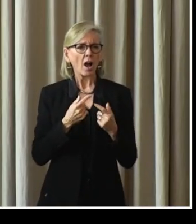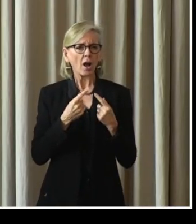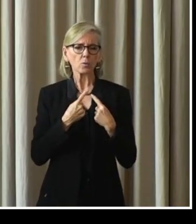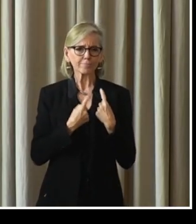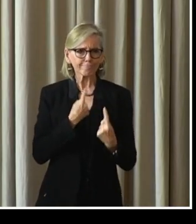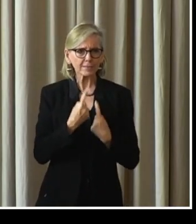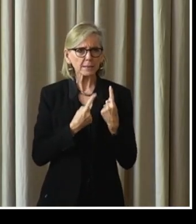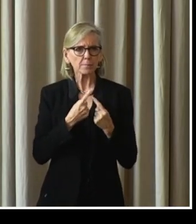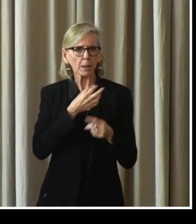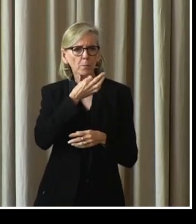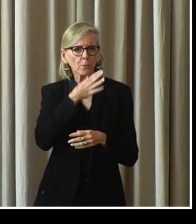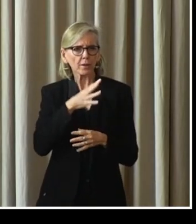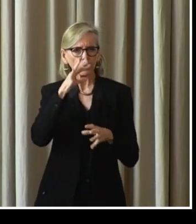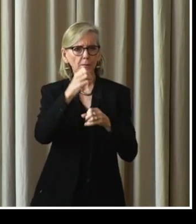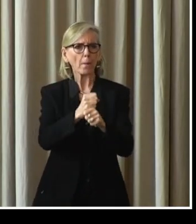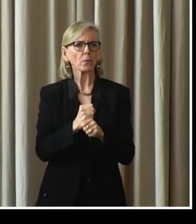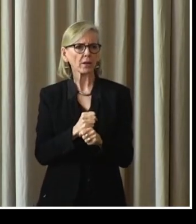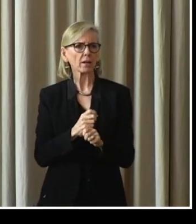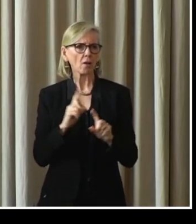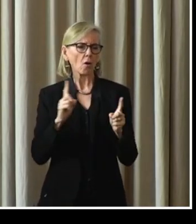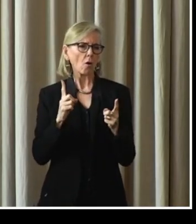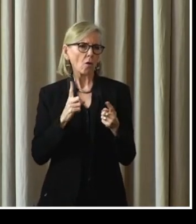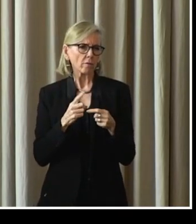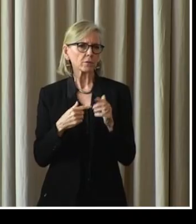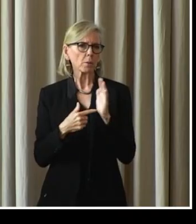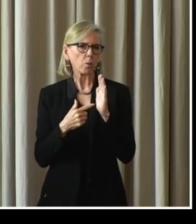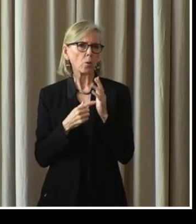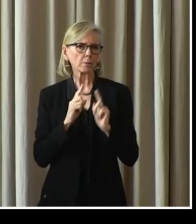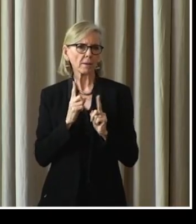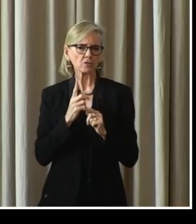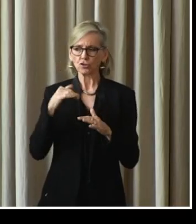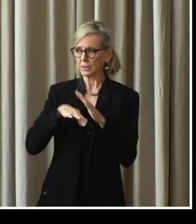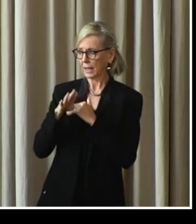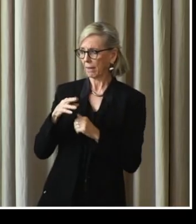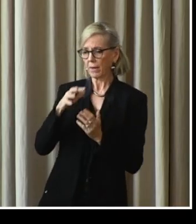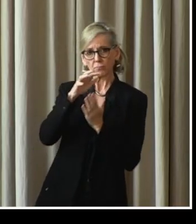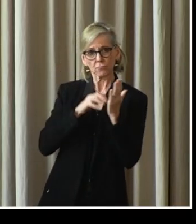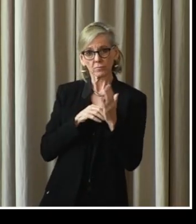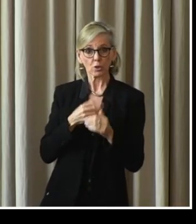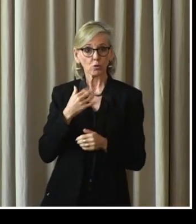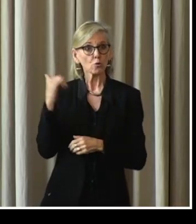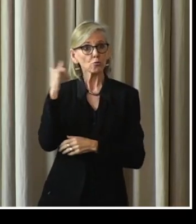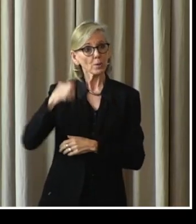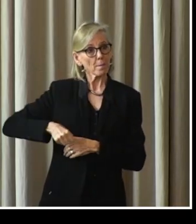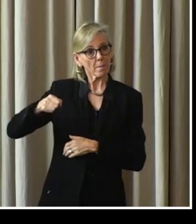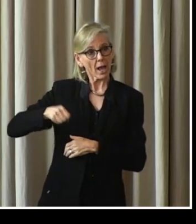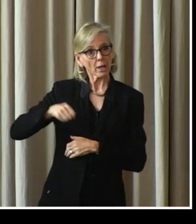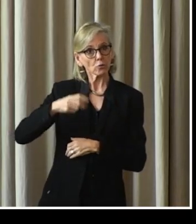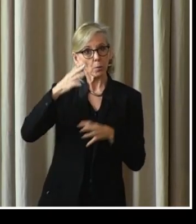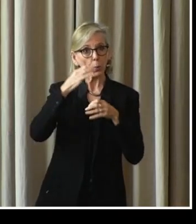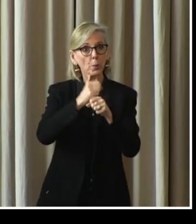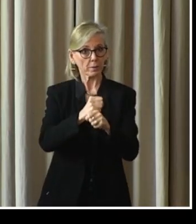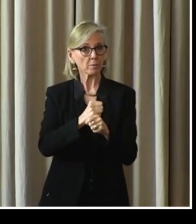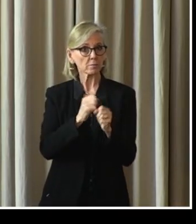in there, and you will also find in your lovely green bag a 2-page snapshot that provides an overview of